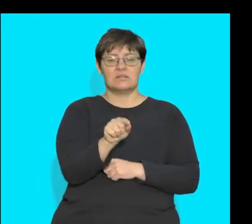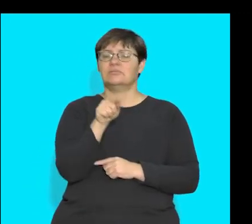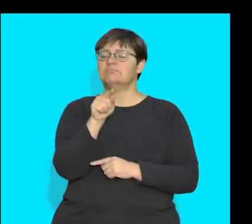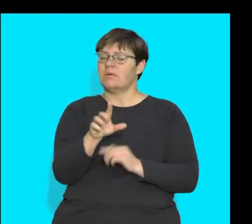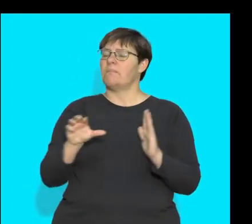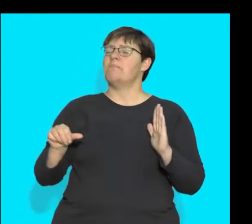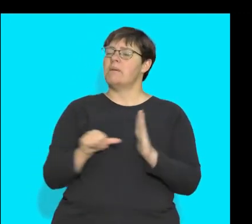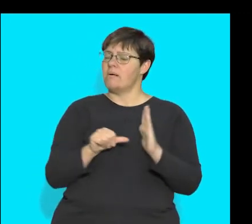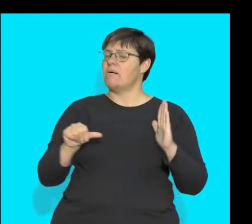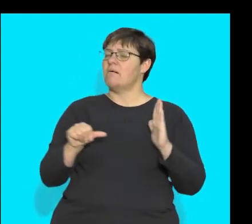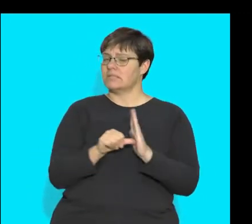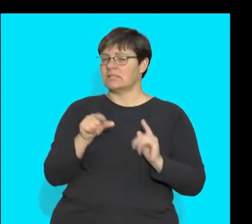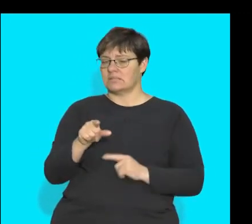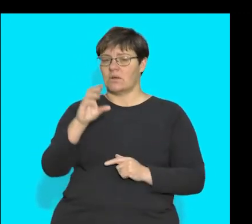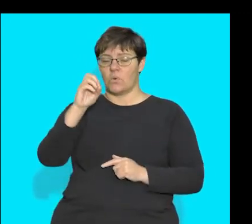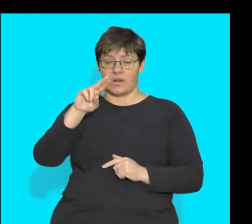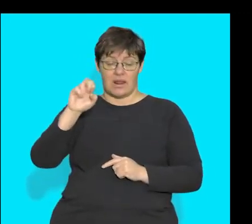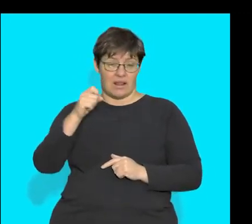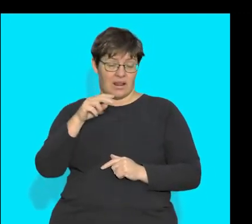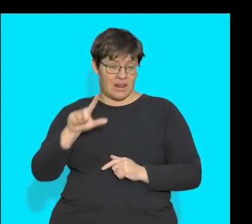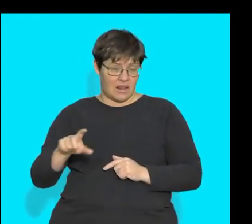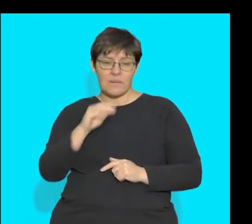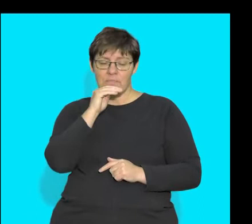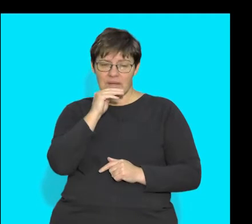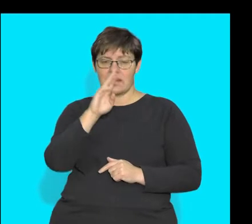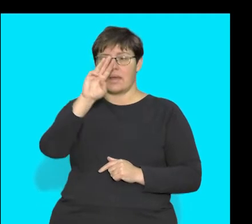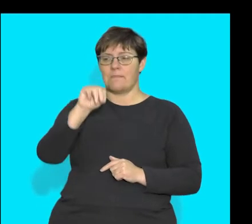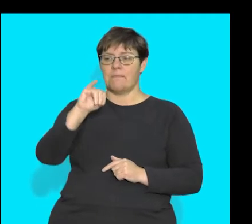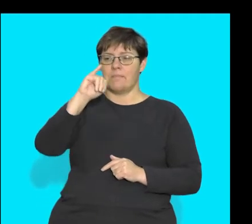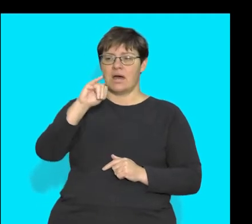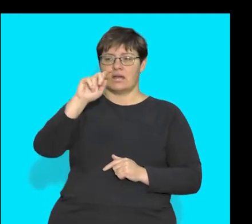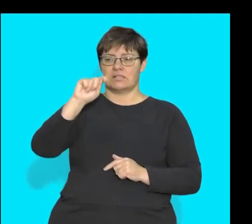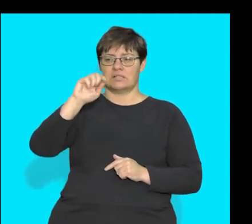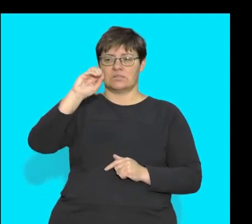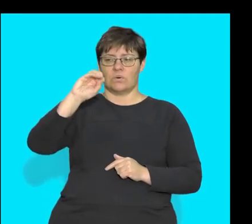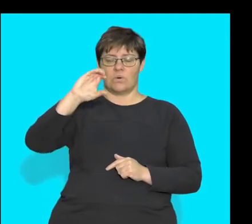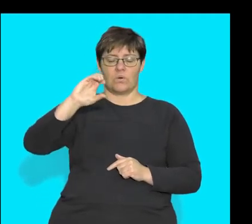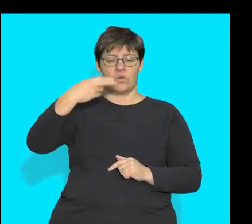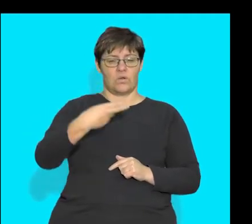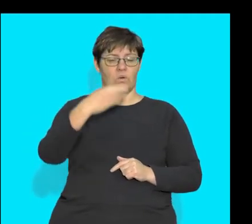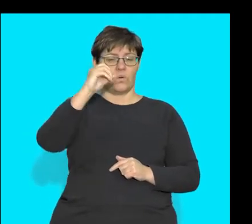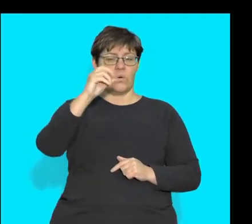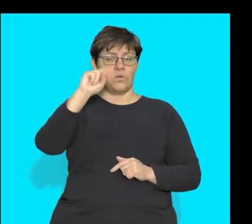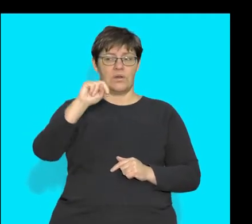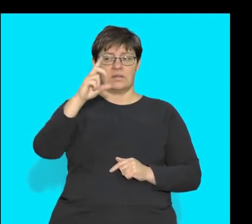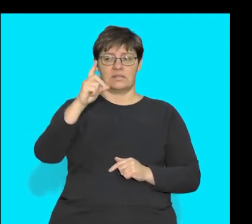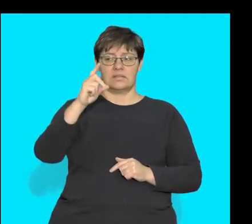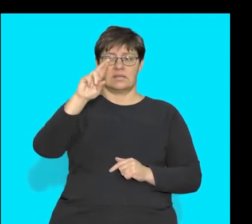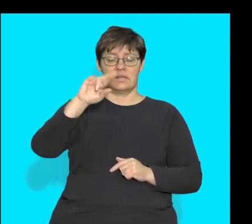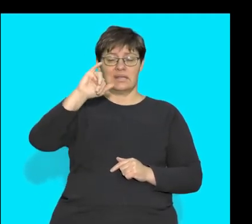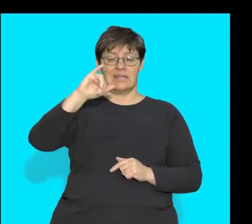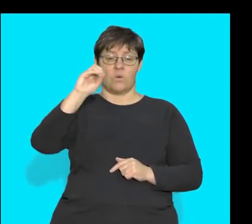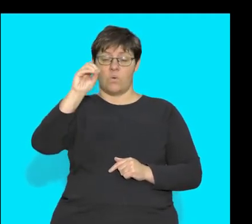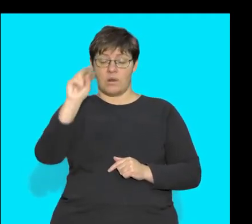this very important organelle called the mitochondrion. Now, if I say to you what all